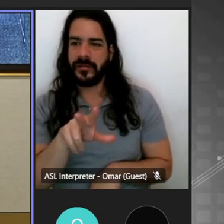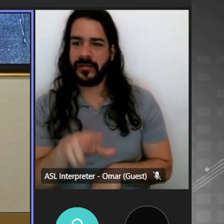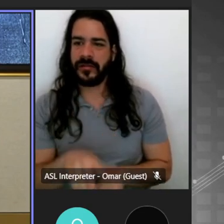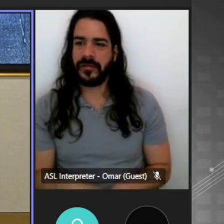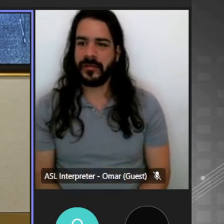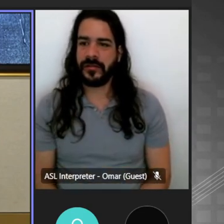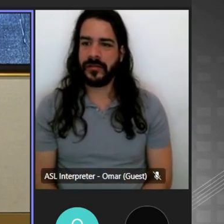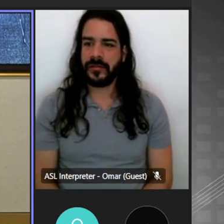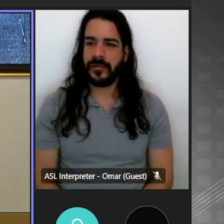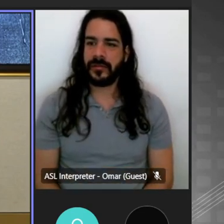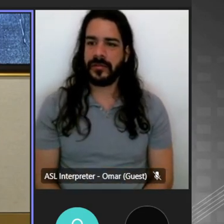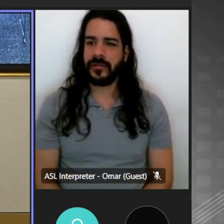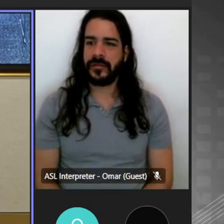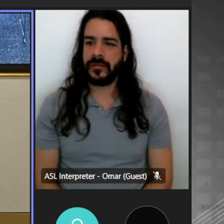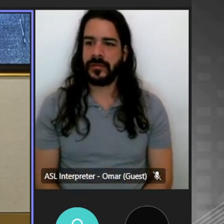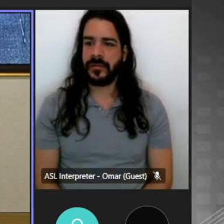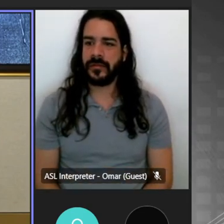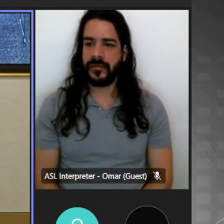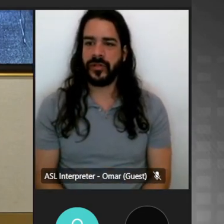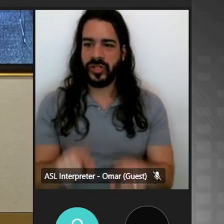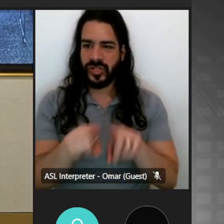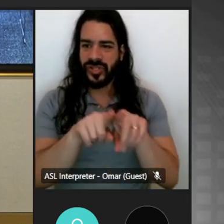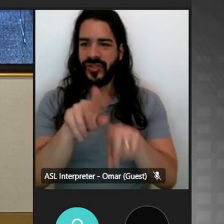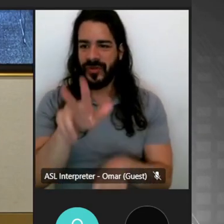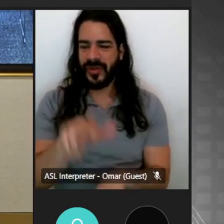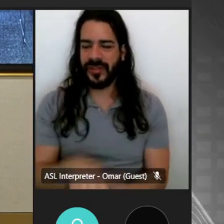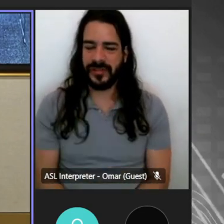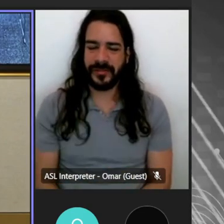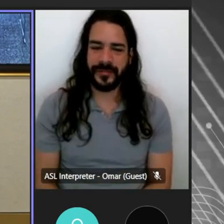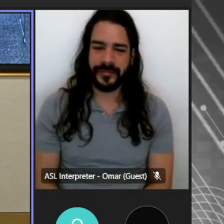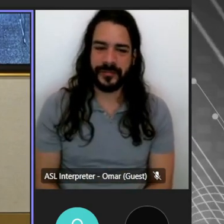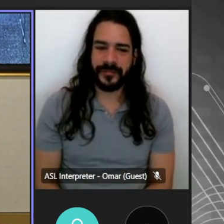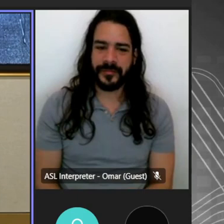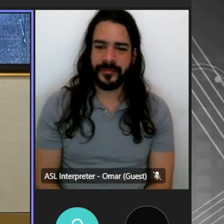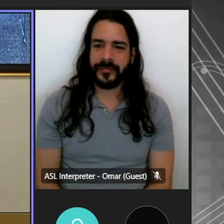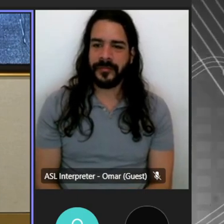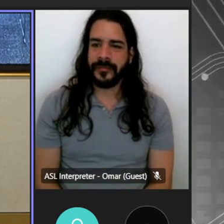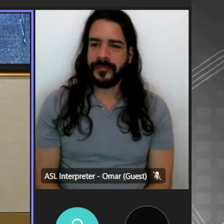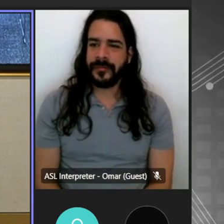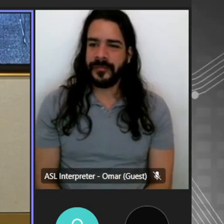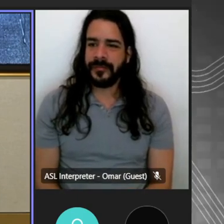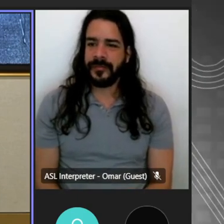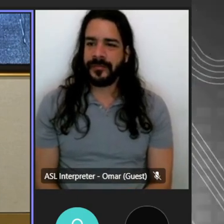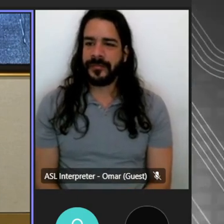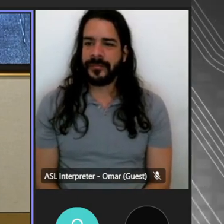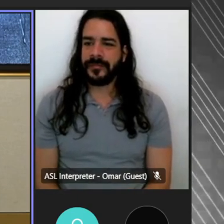Oh, or star 3. Either one. It's an asterisk. Okay, star or star 3.